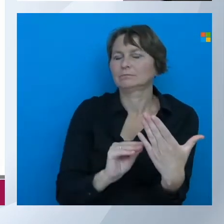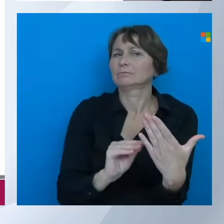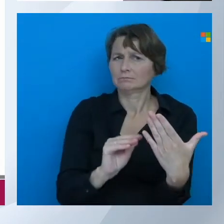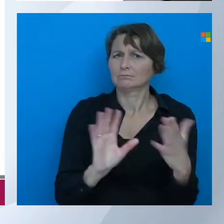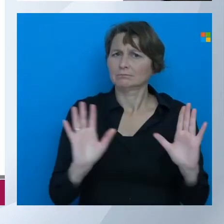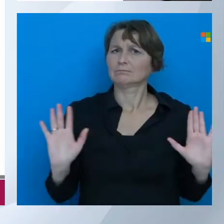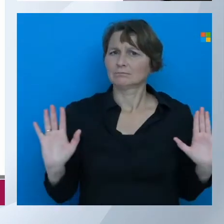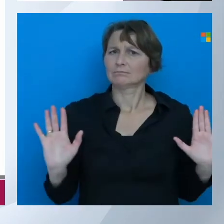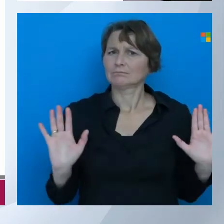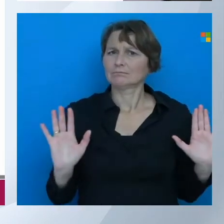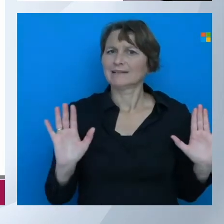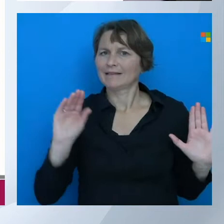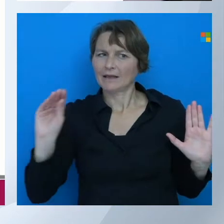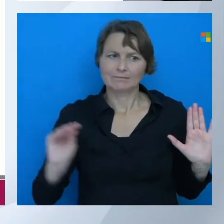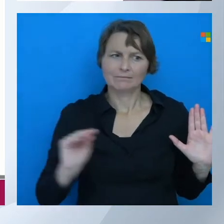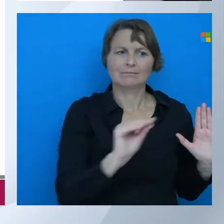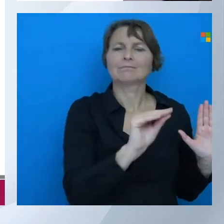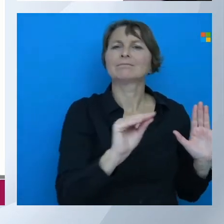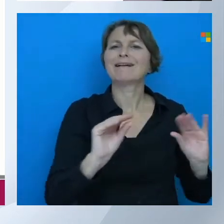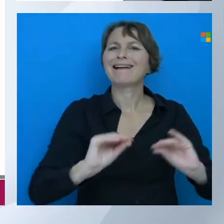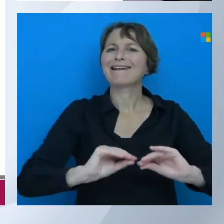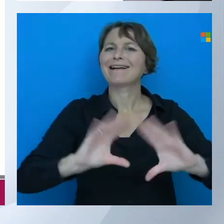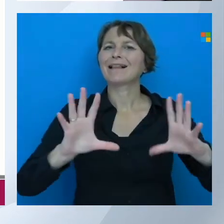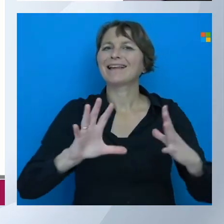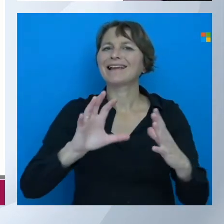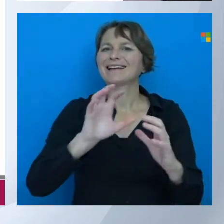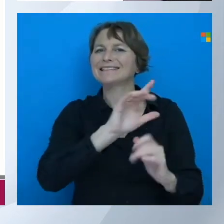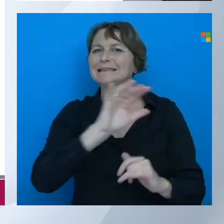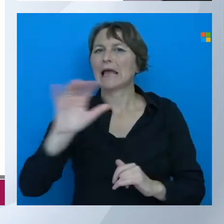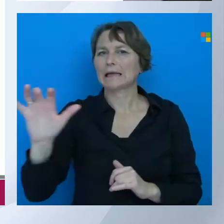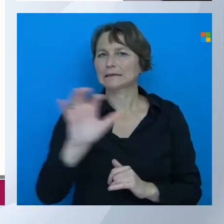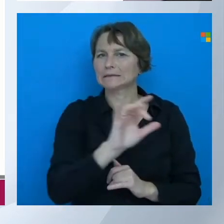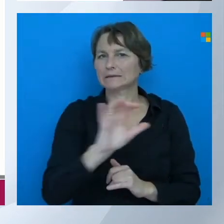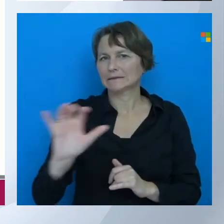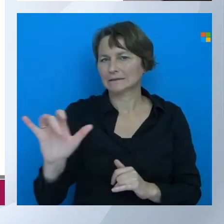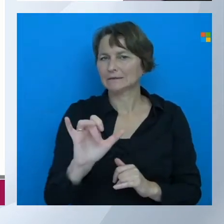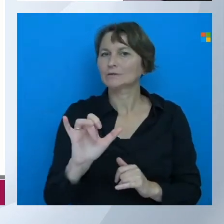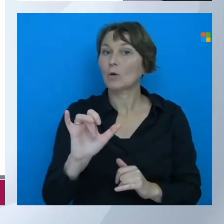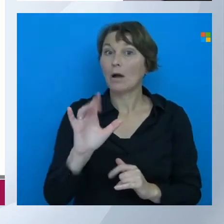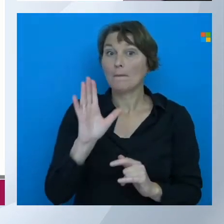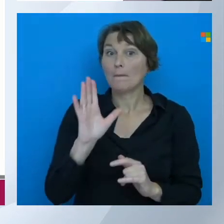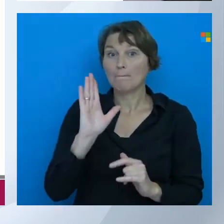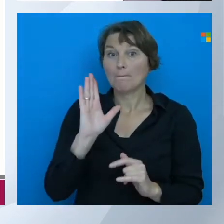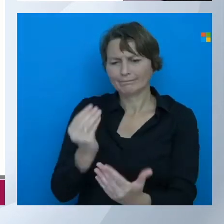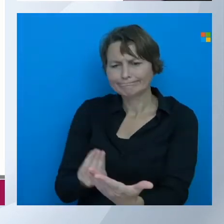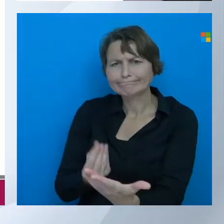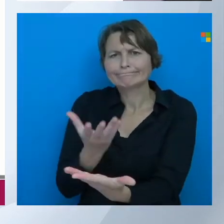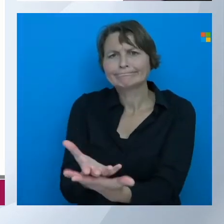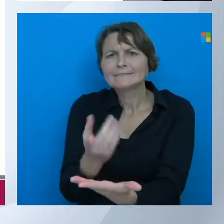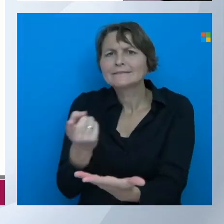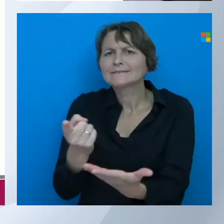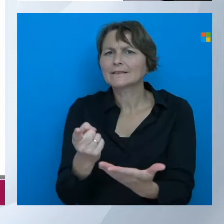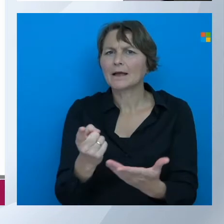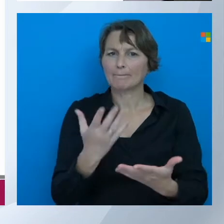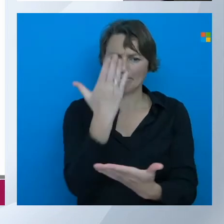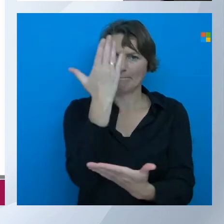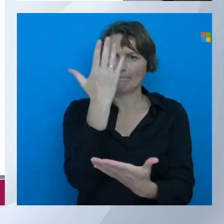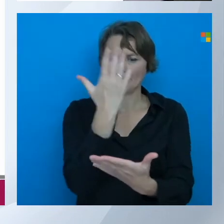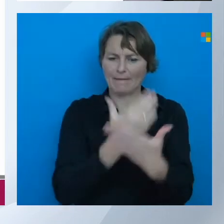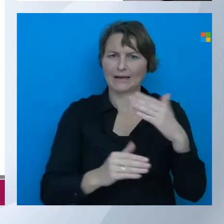in clear text. So I still need to provide some manual data to make sure that I